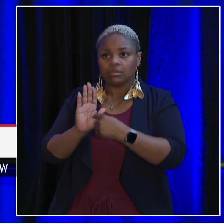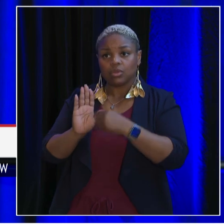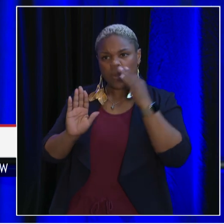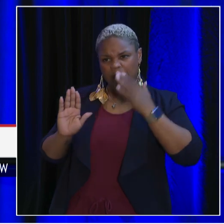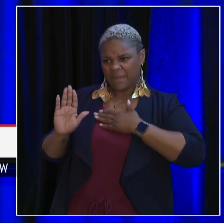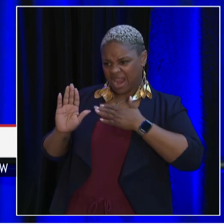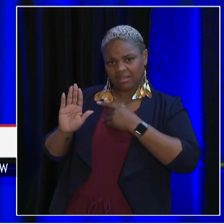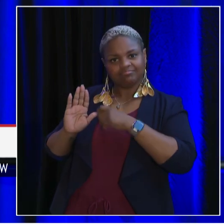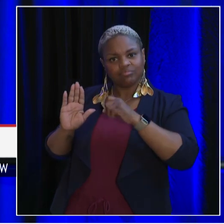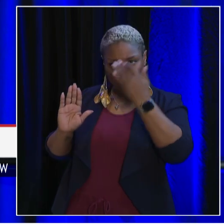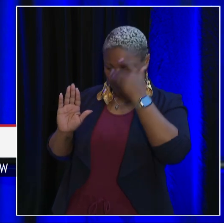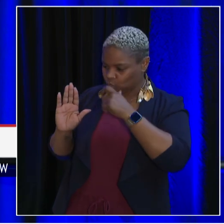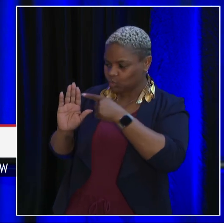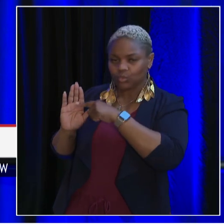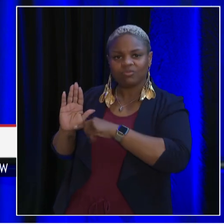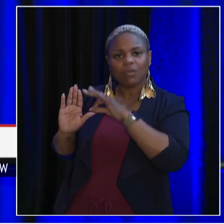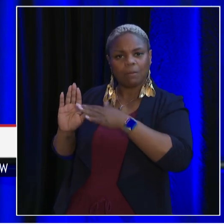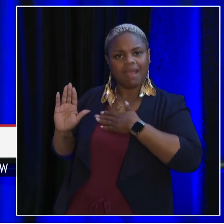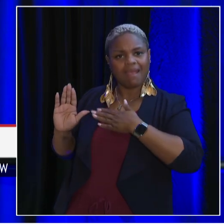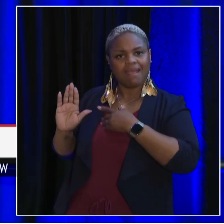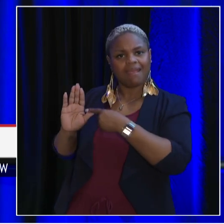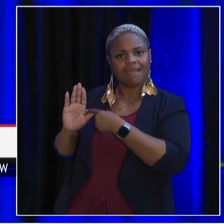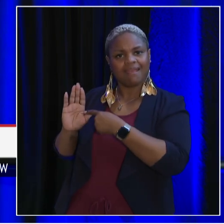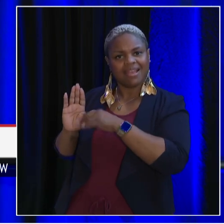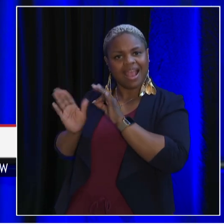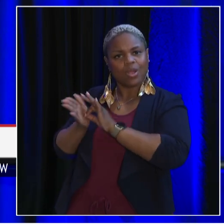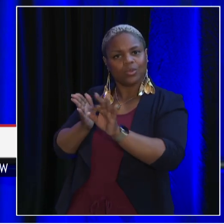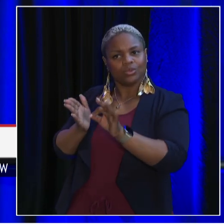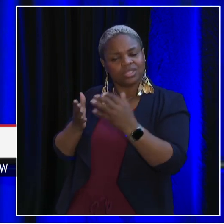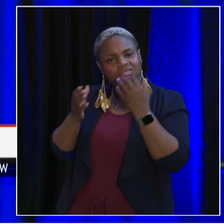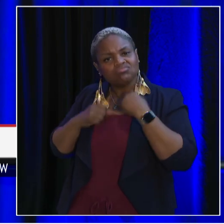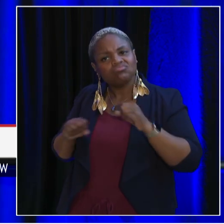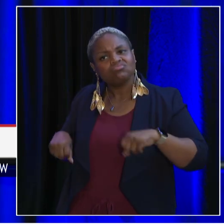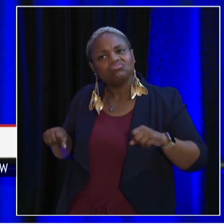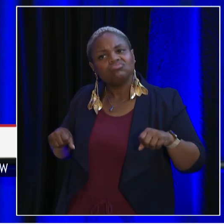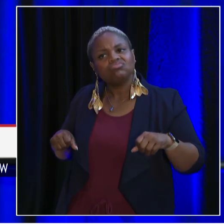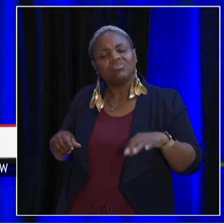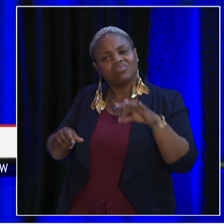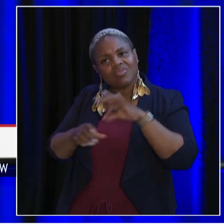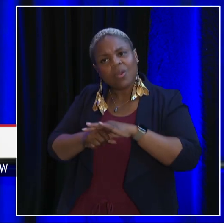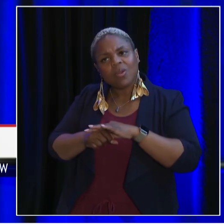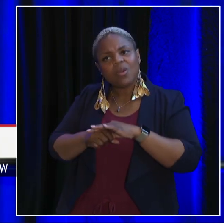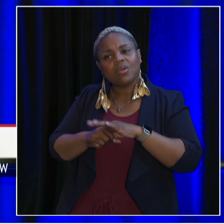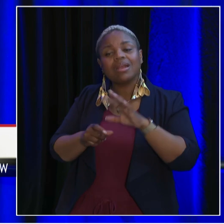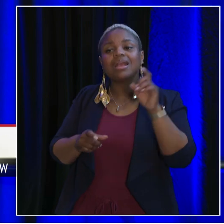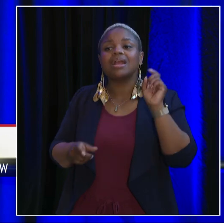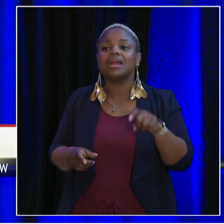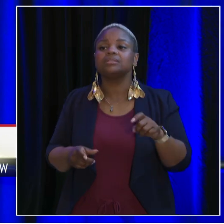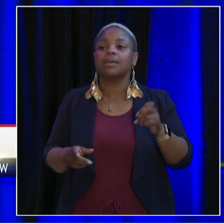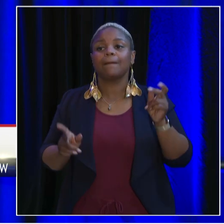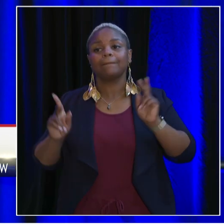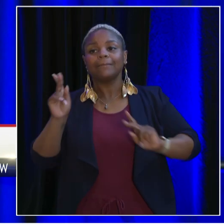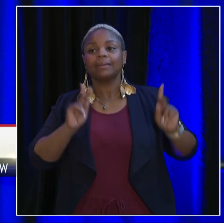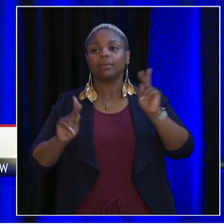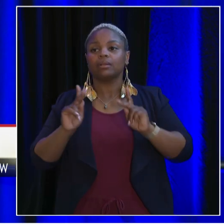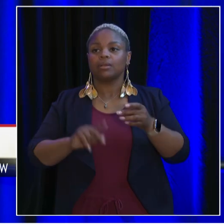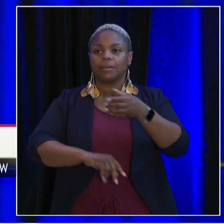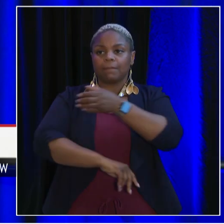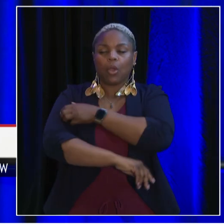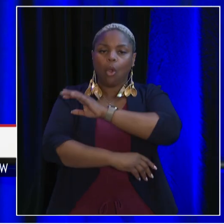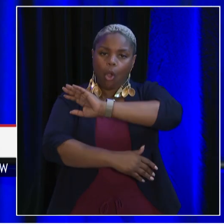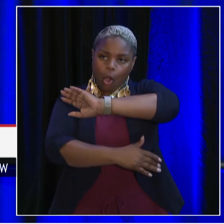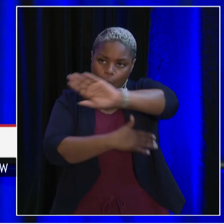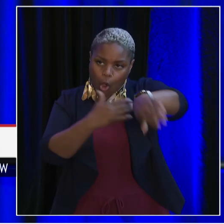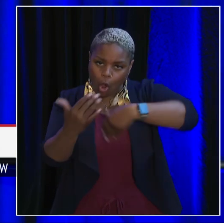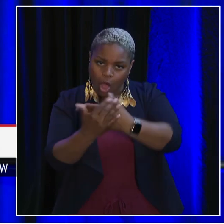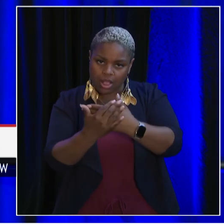That is what a true democracy looks like, a democracy that is powered by the people, for the people, all the people. The